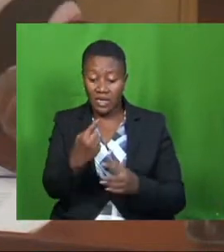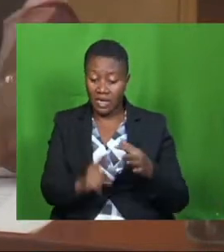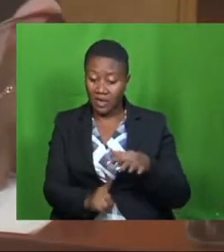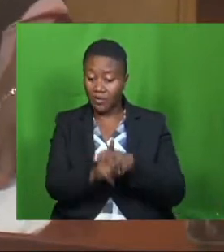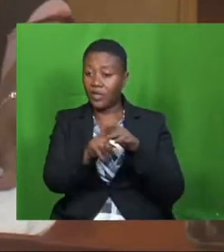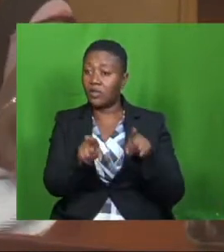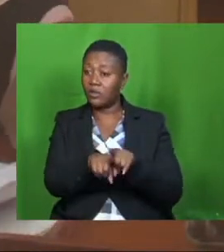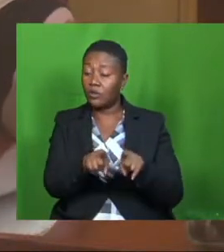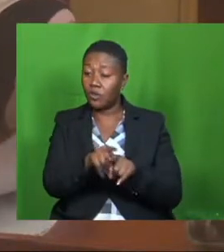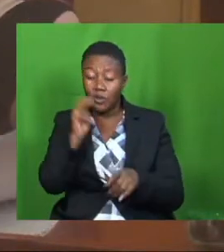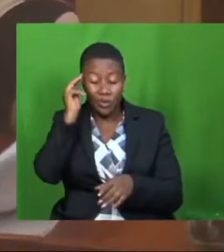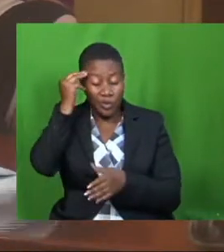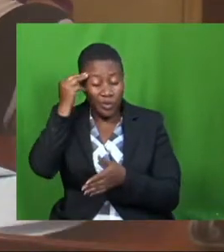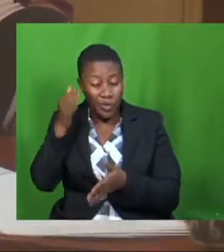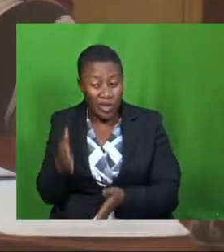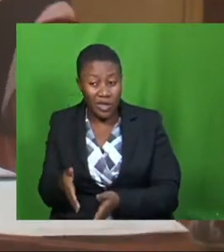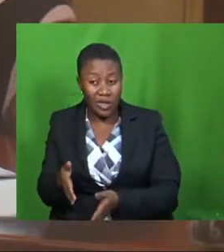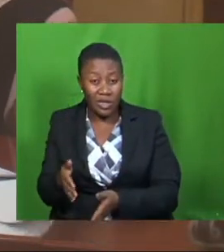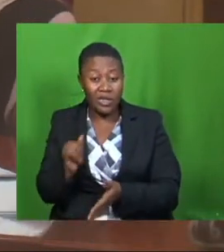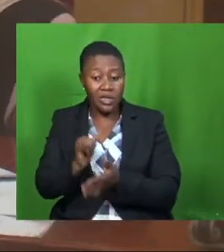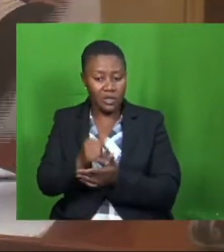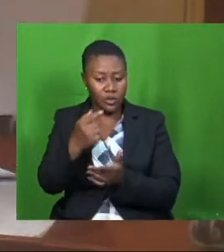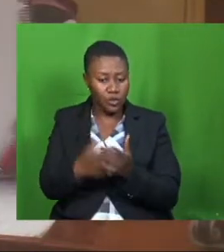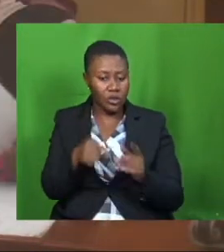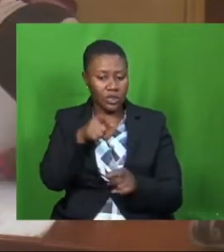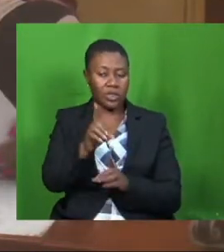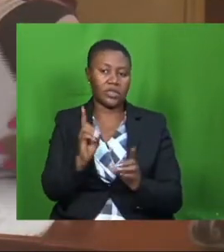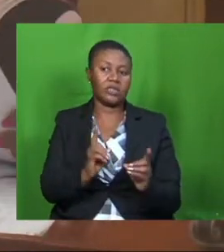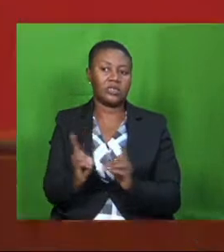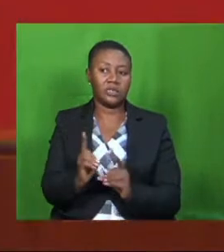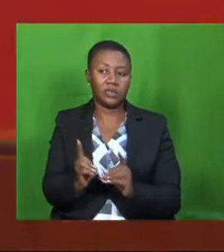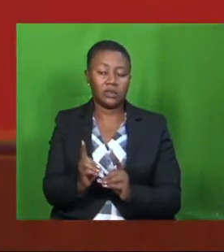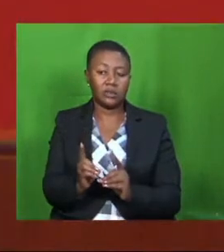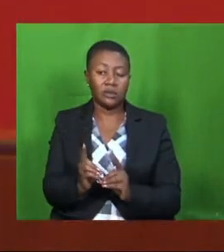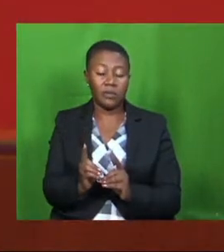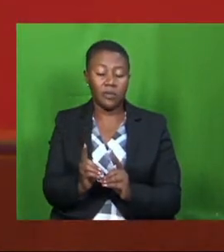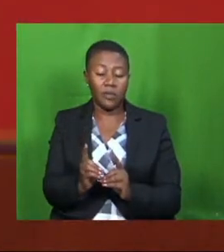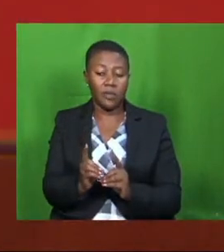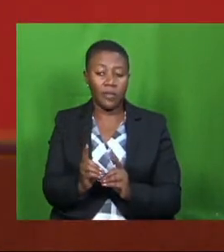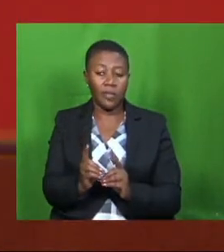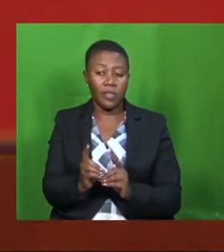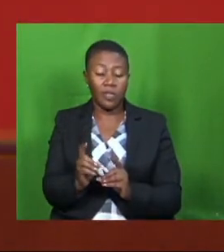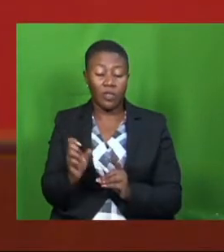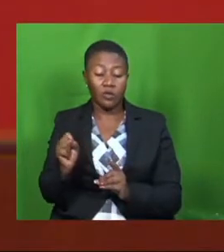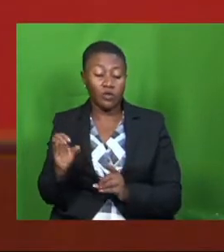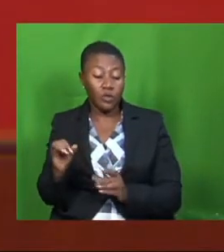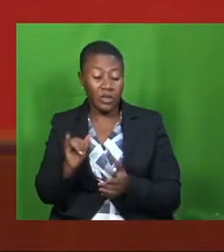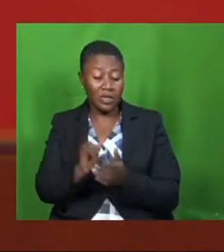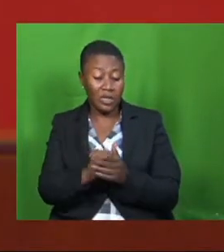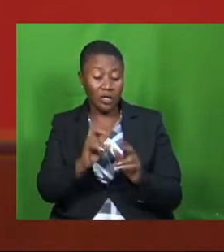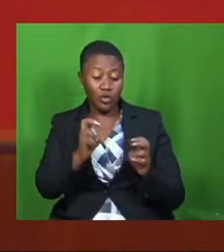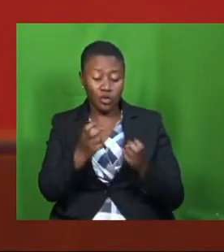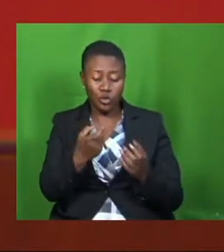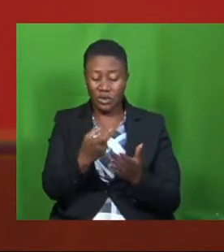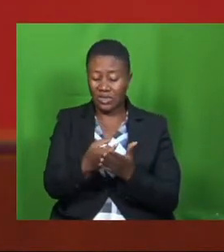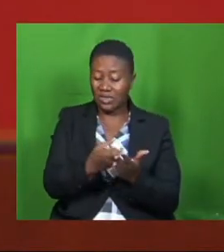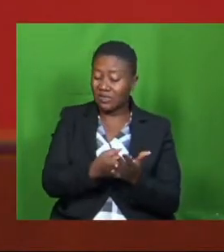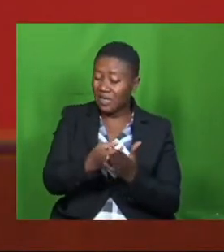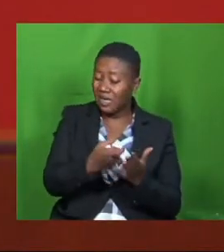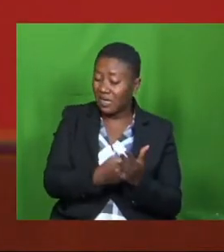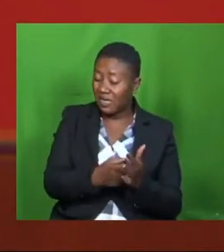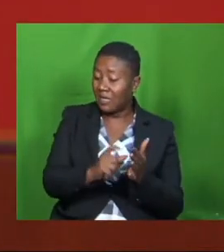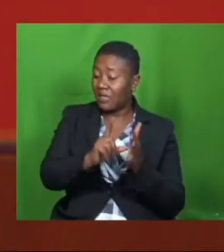requested the approval of this House for more money to be given him, that is his ministry, not him in person,